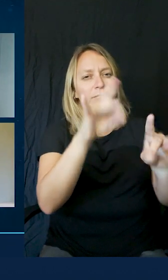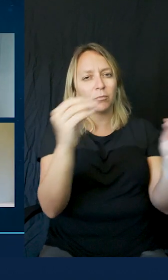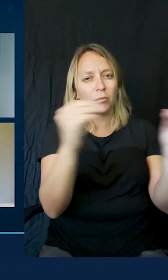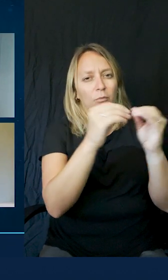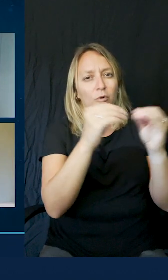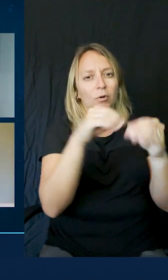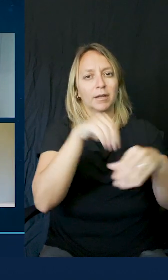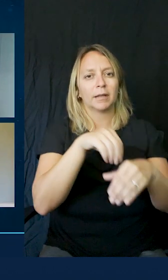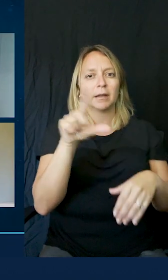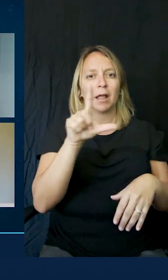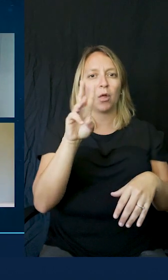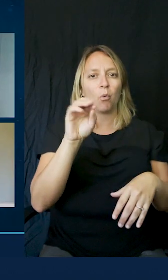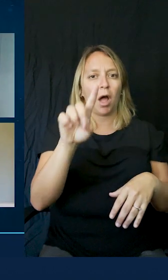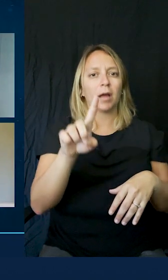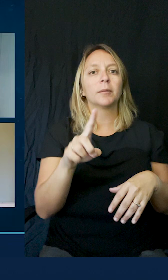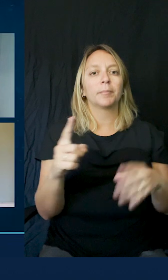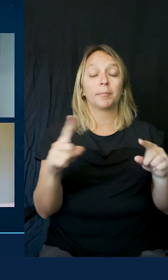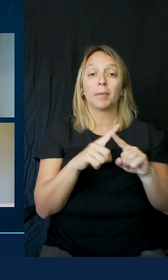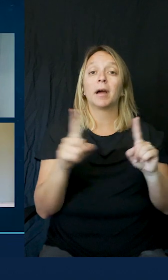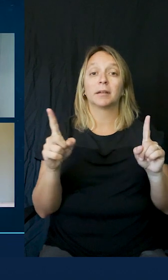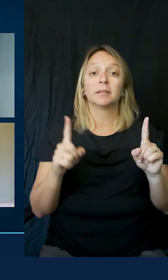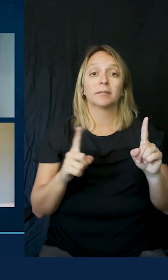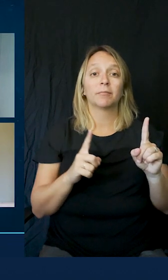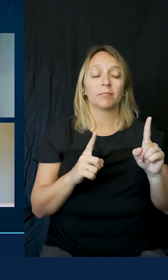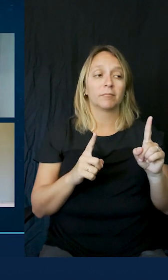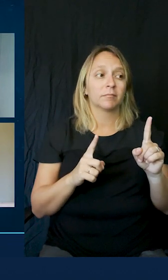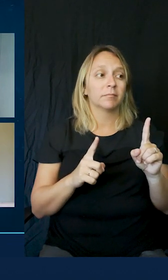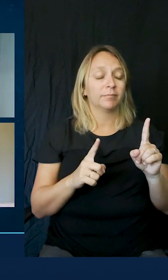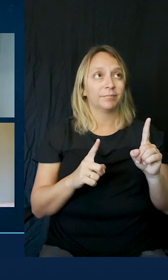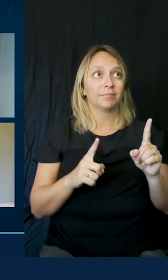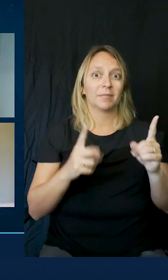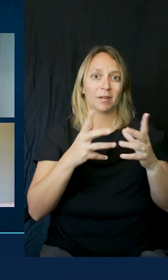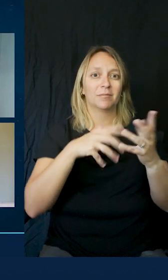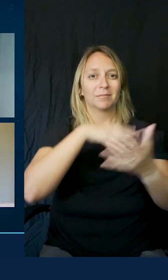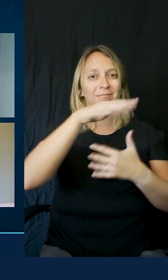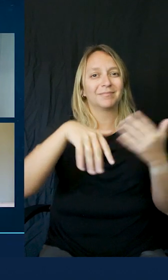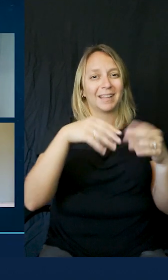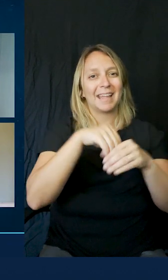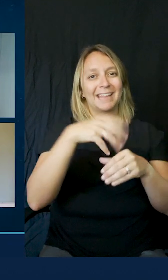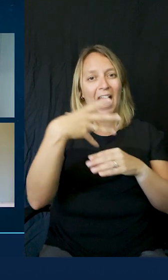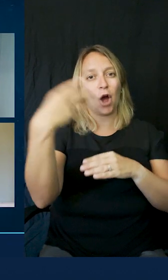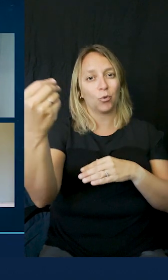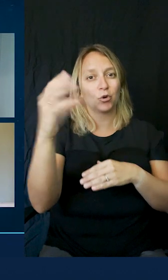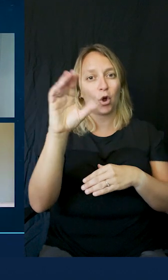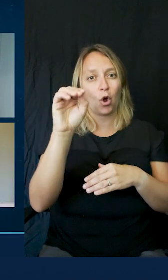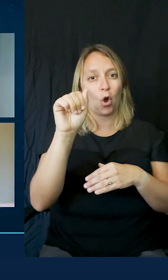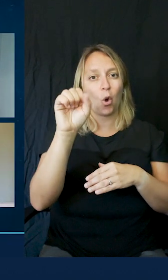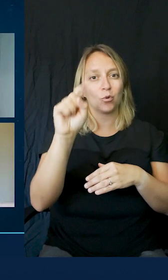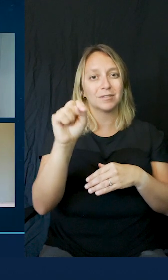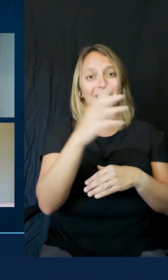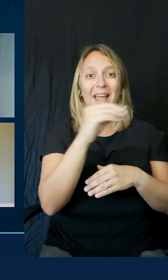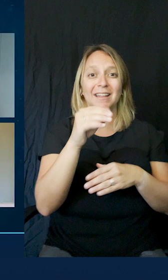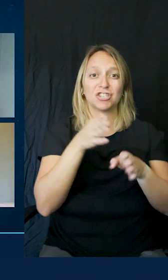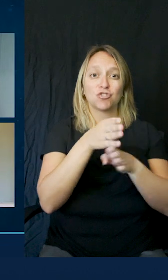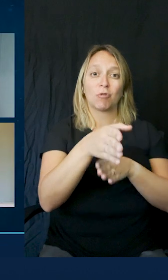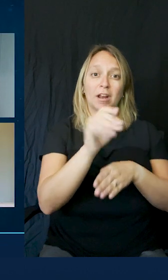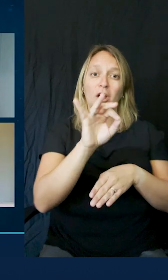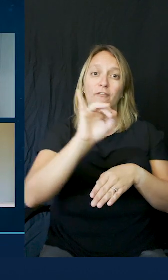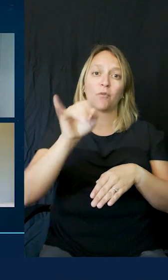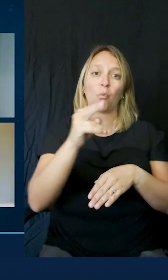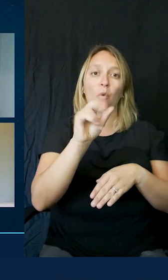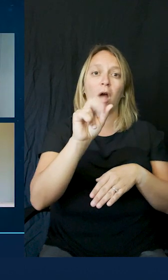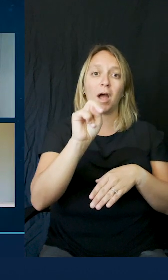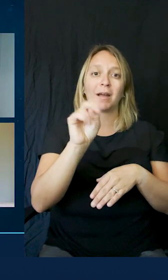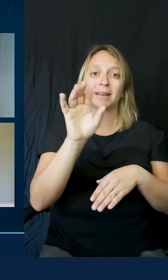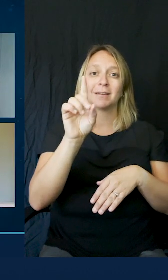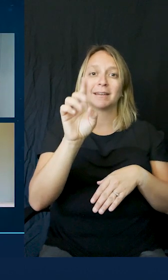spending a lot more time out in the Strait of Juan de Fuca and the outer coast because they're finding fish. So there's